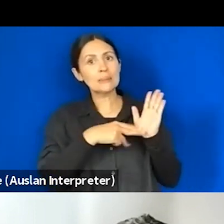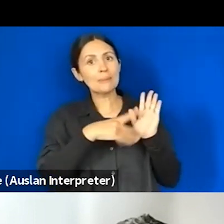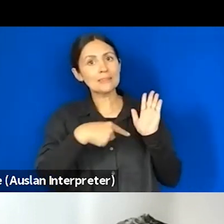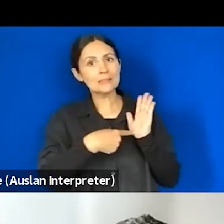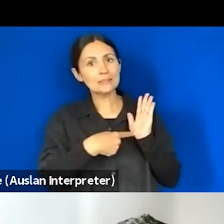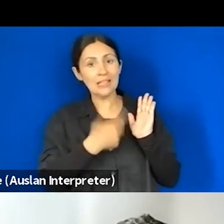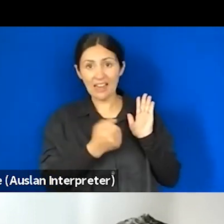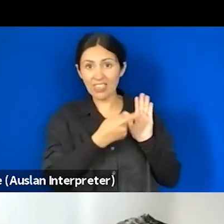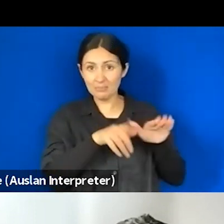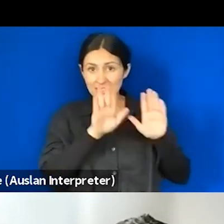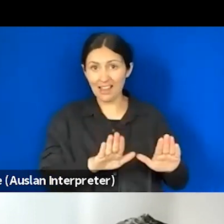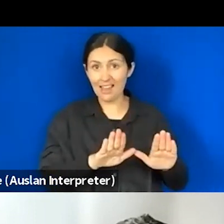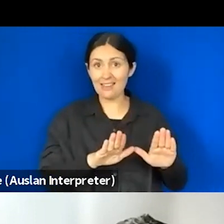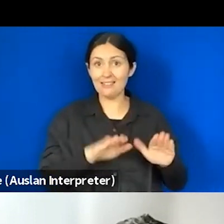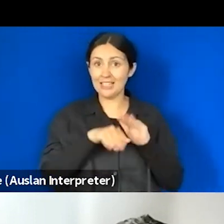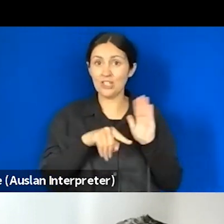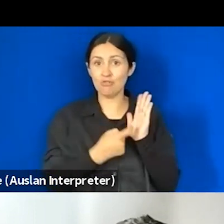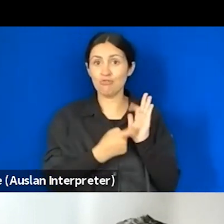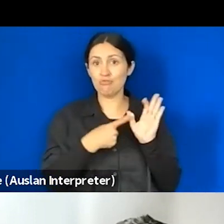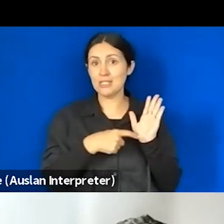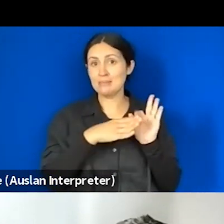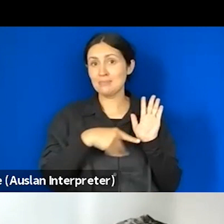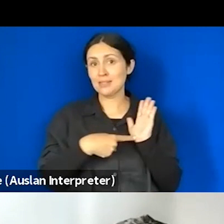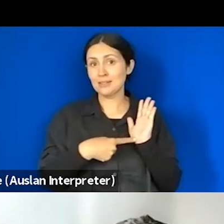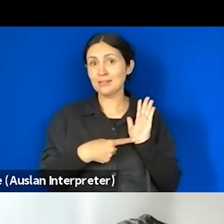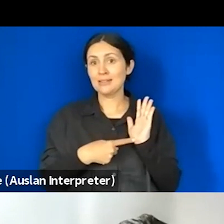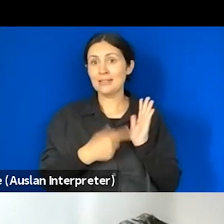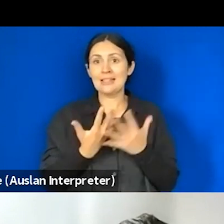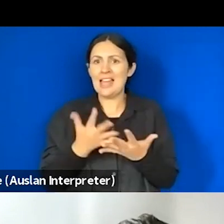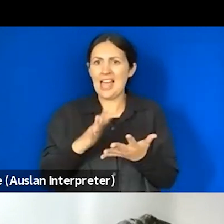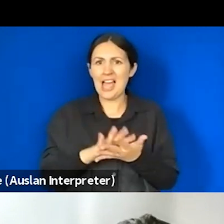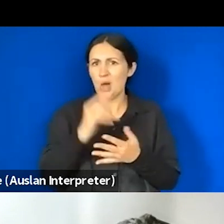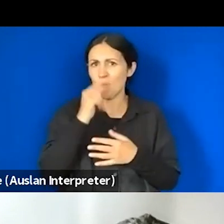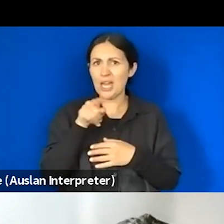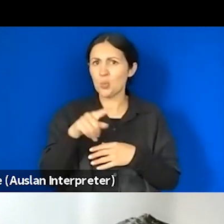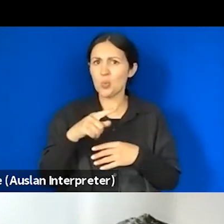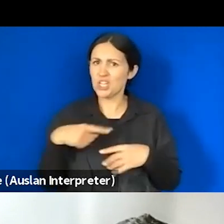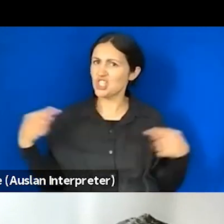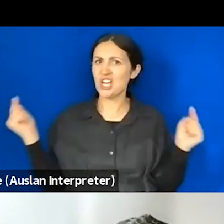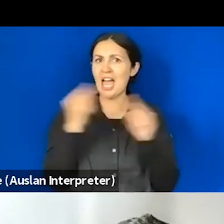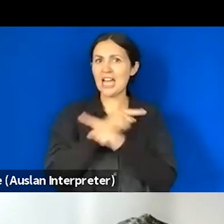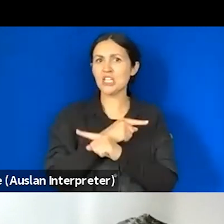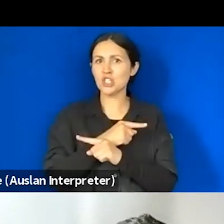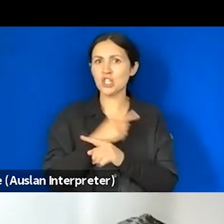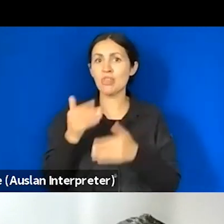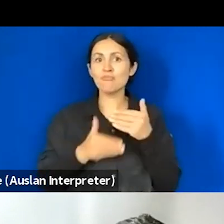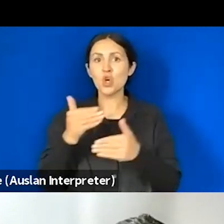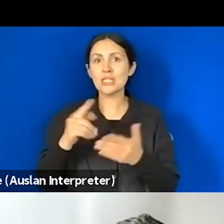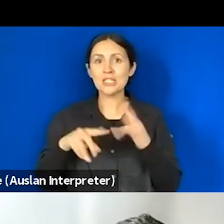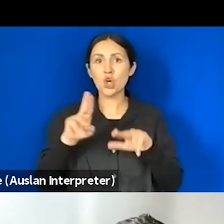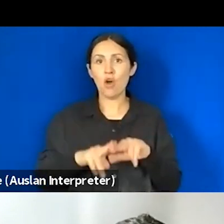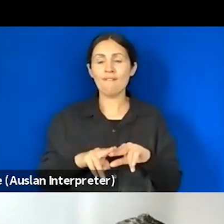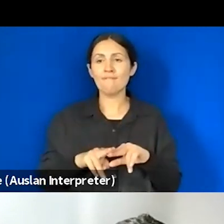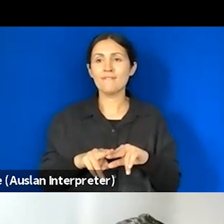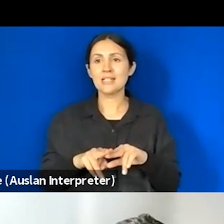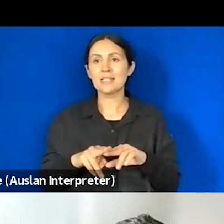be the ways in which you might radically think about the processes of engagement? And psychotherapy